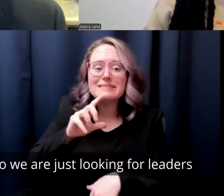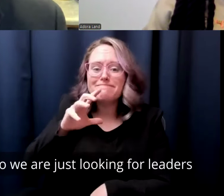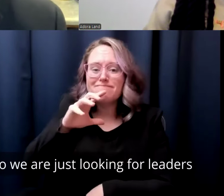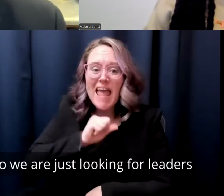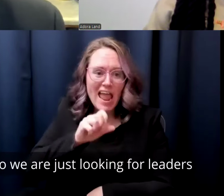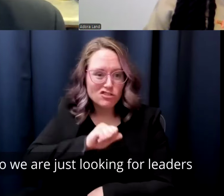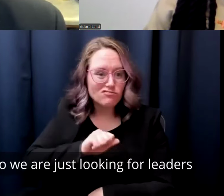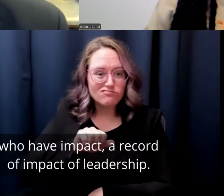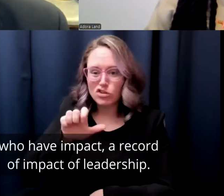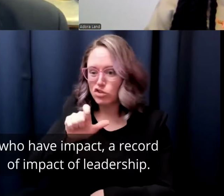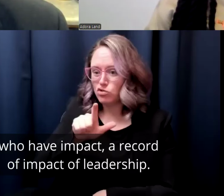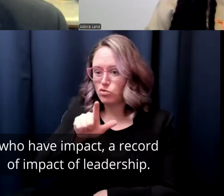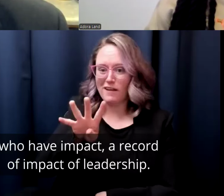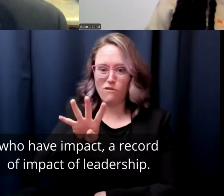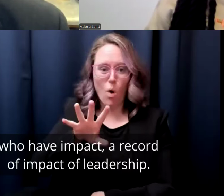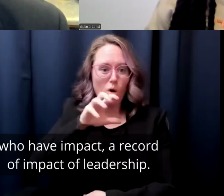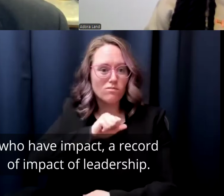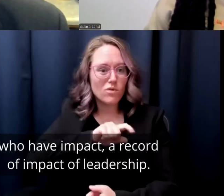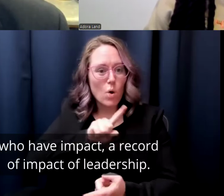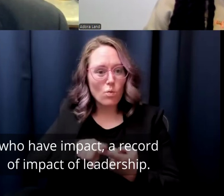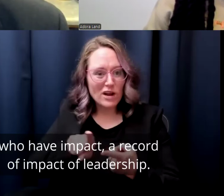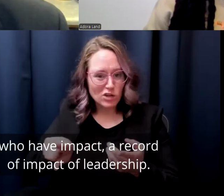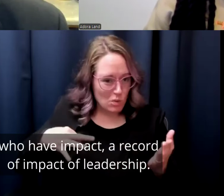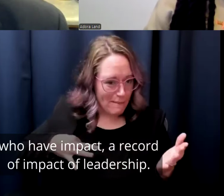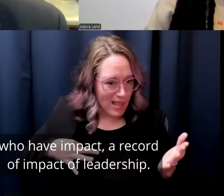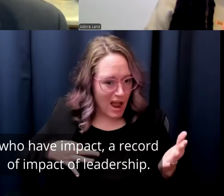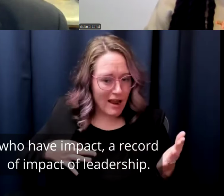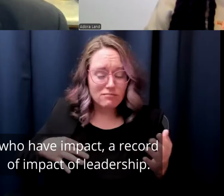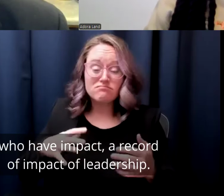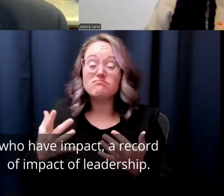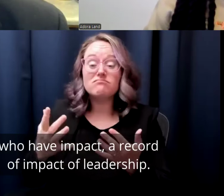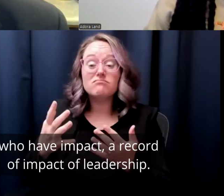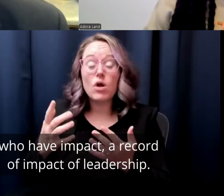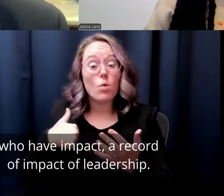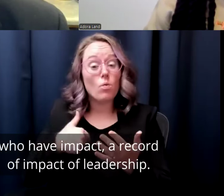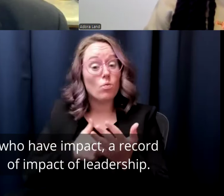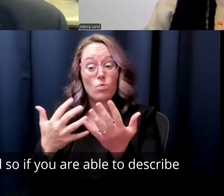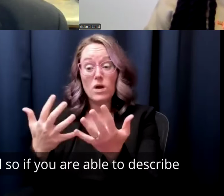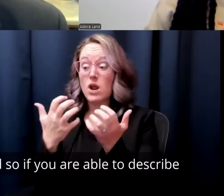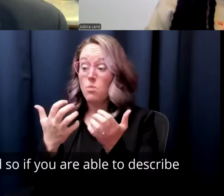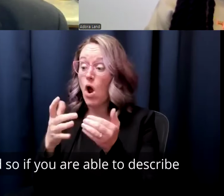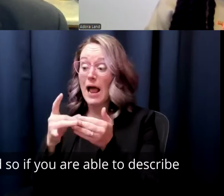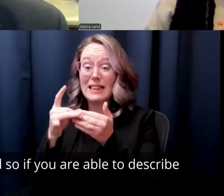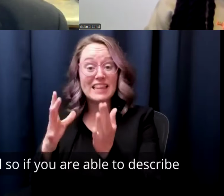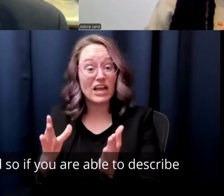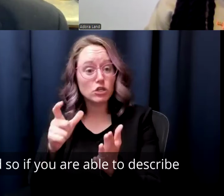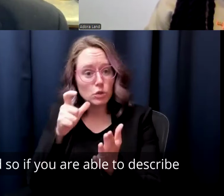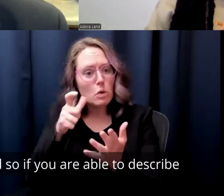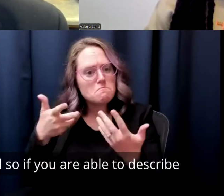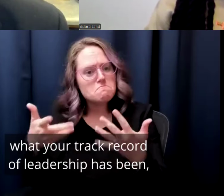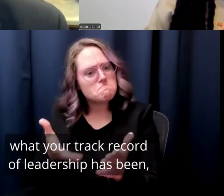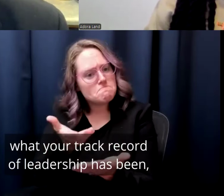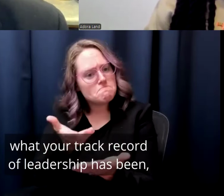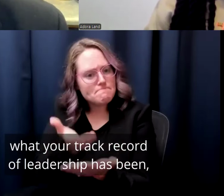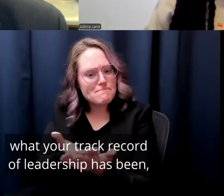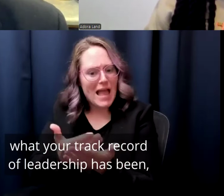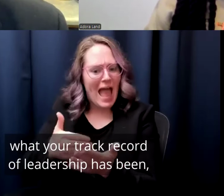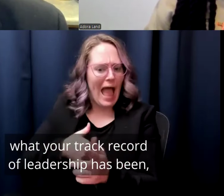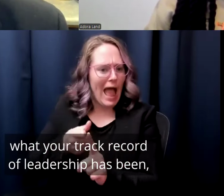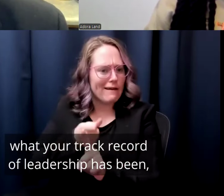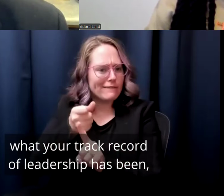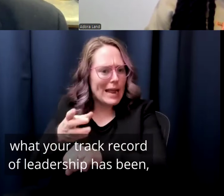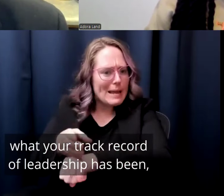looking for leaders who have impact, a record of impact of leadership. And so if you are able to describe what your track record